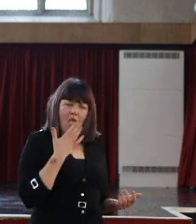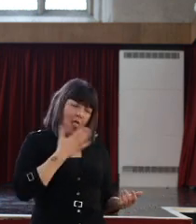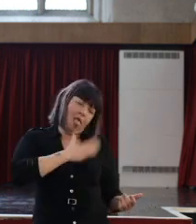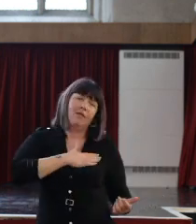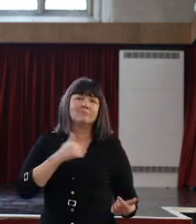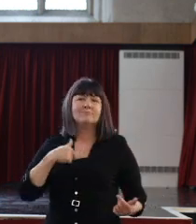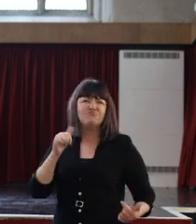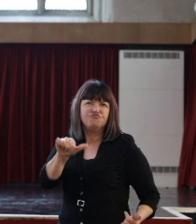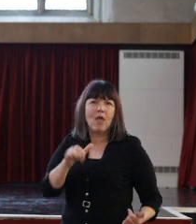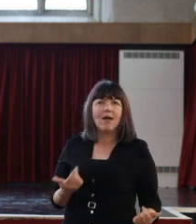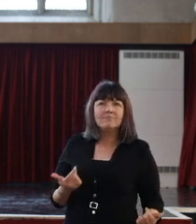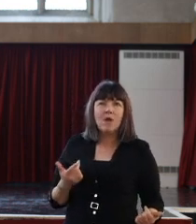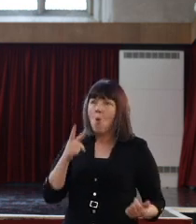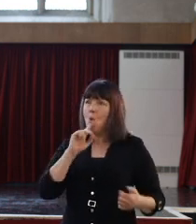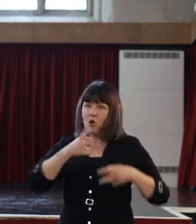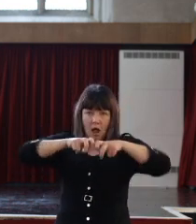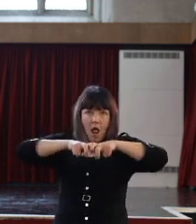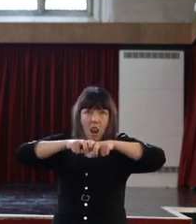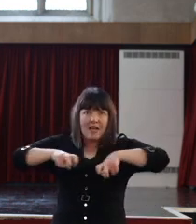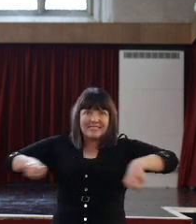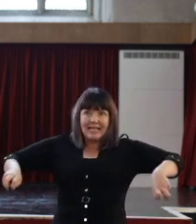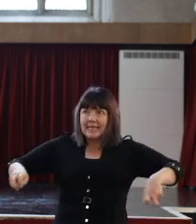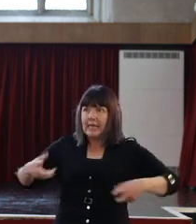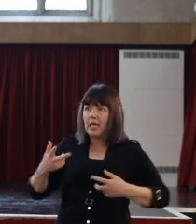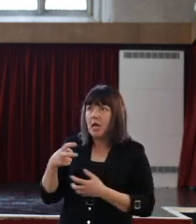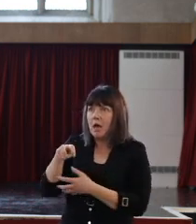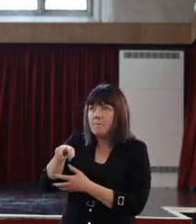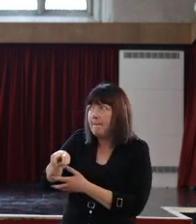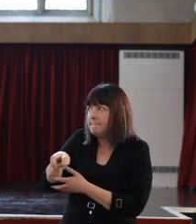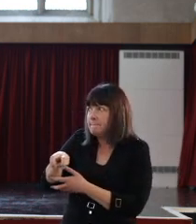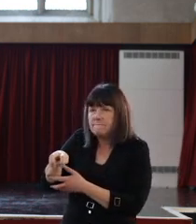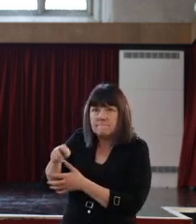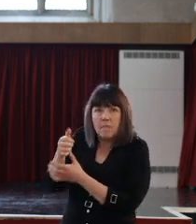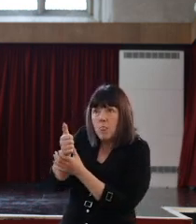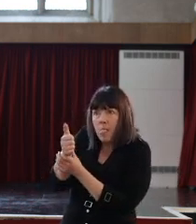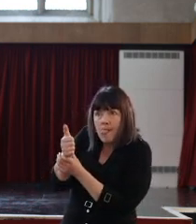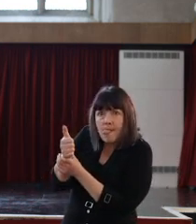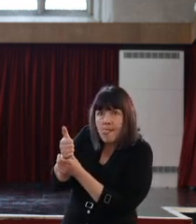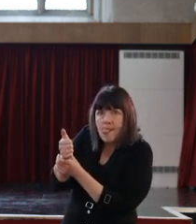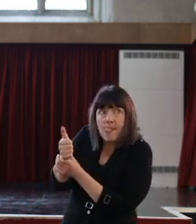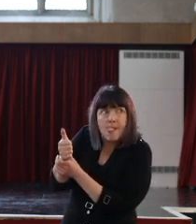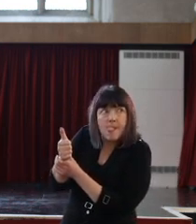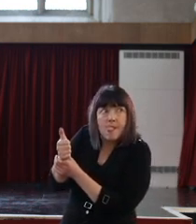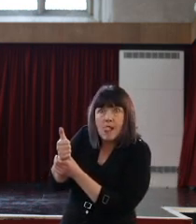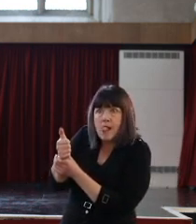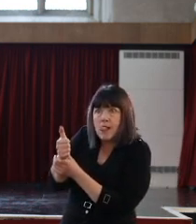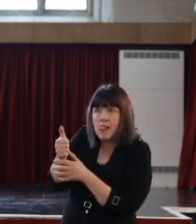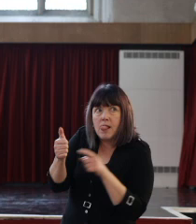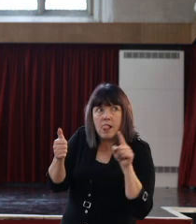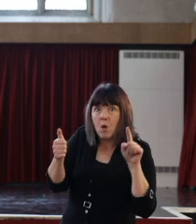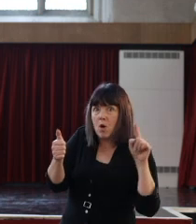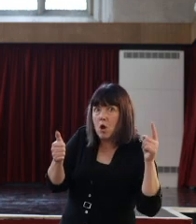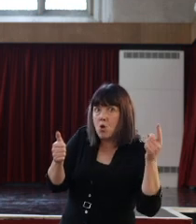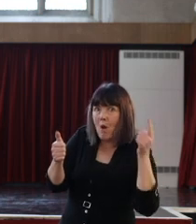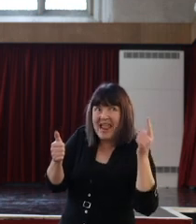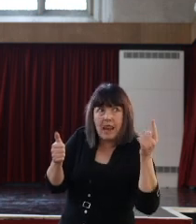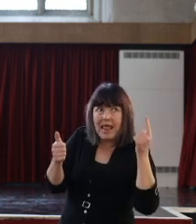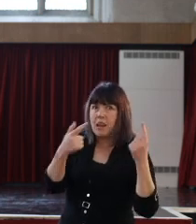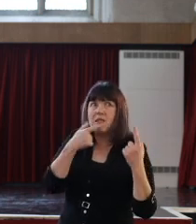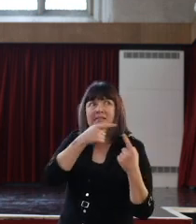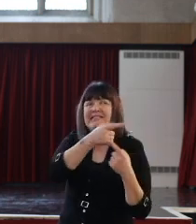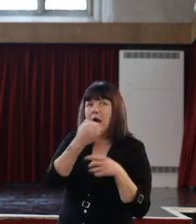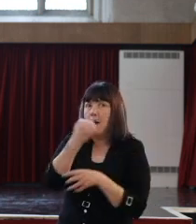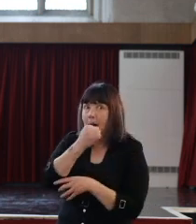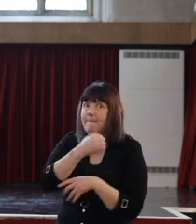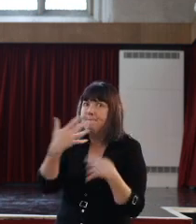sit on the arm of the settee, one hand on the remote, praying my stepdad wouldn't come back from the pub early, because if he